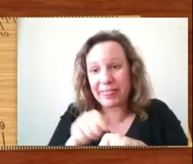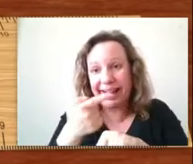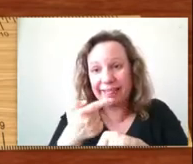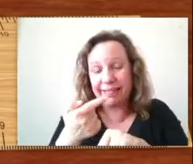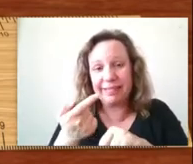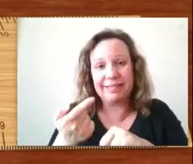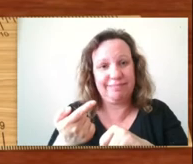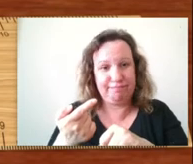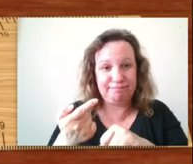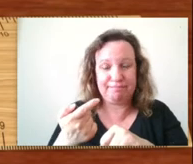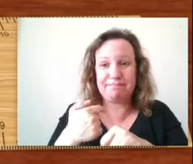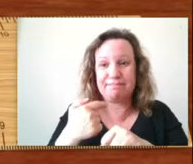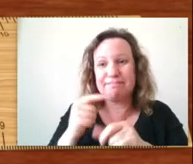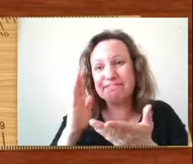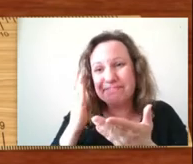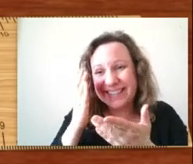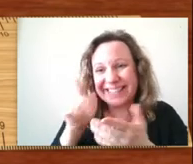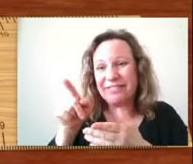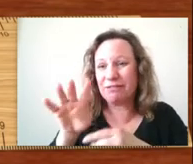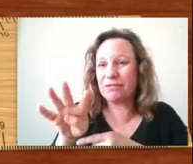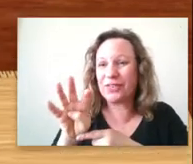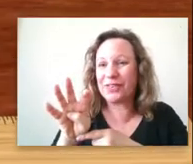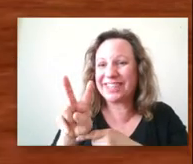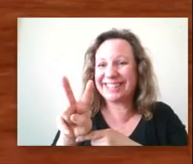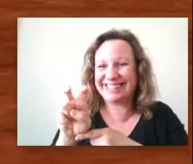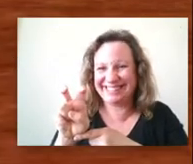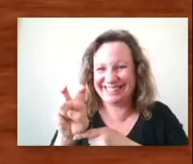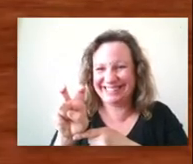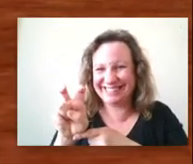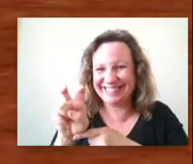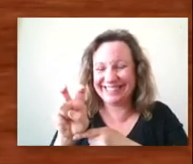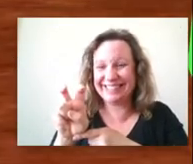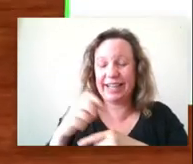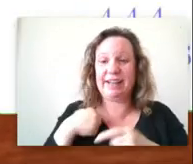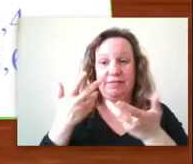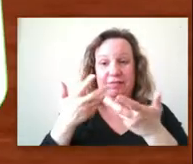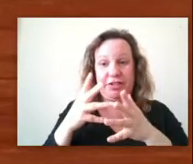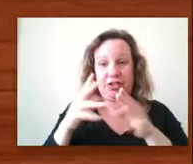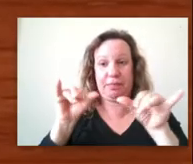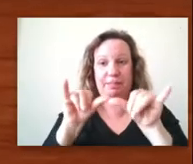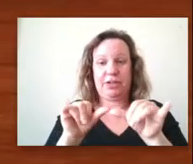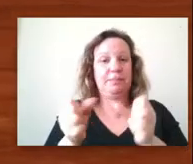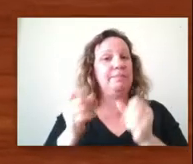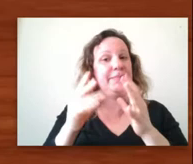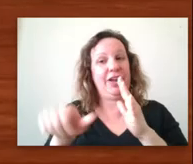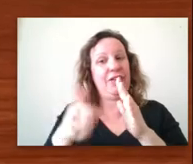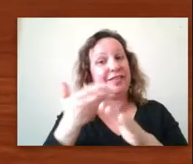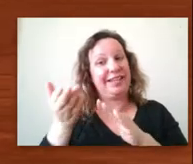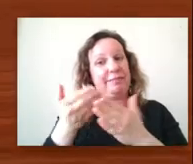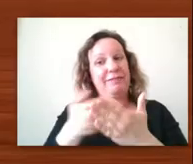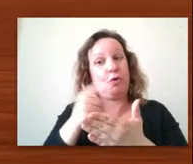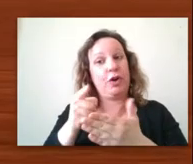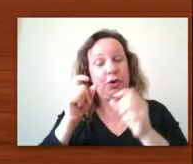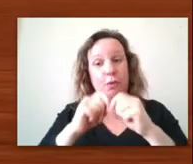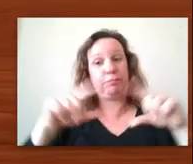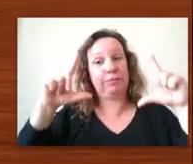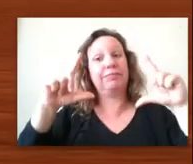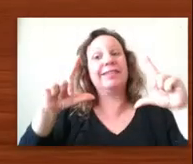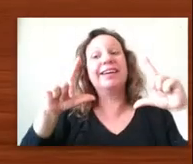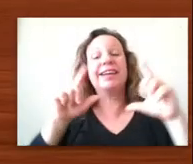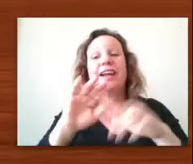Speedy, it looks like you are 4 inches long. I have already measured several other objects before you got here, and I have all of